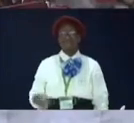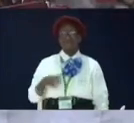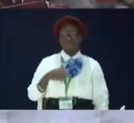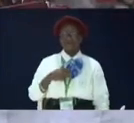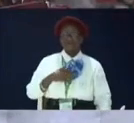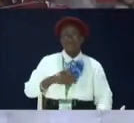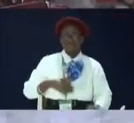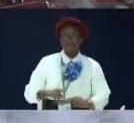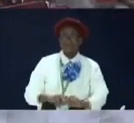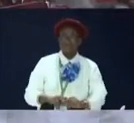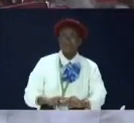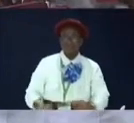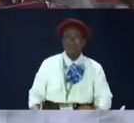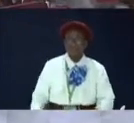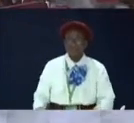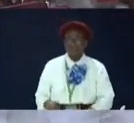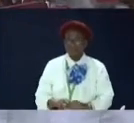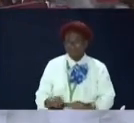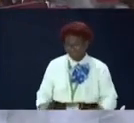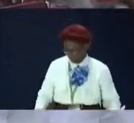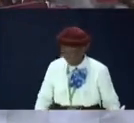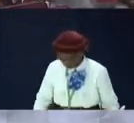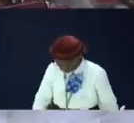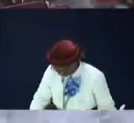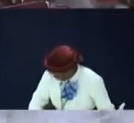Oh Lord.